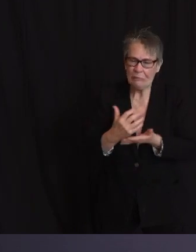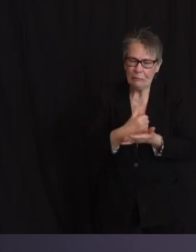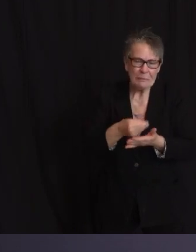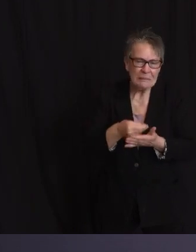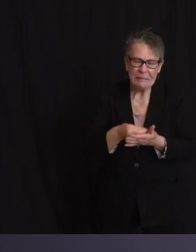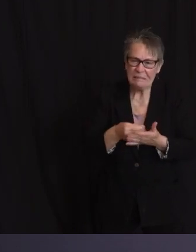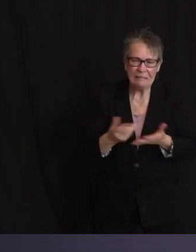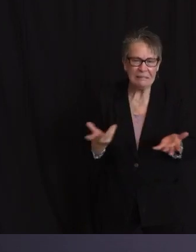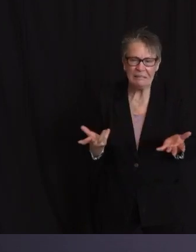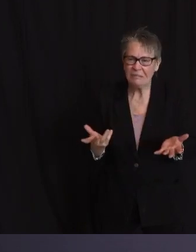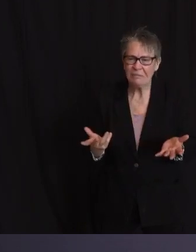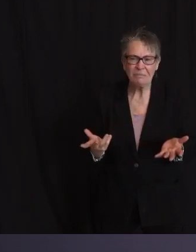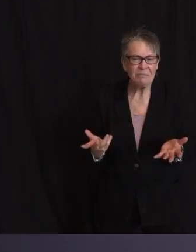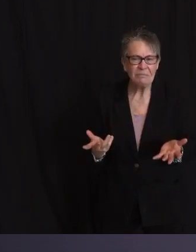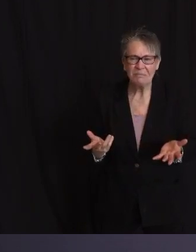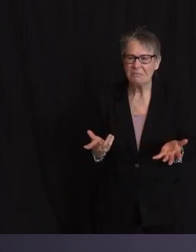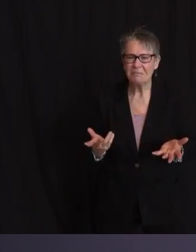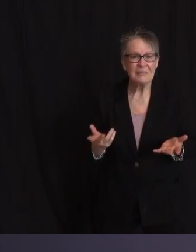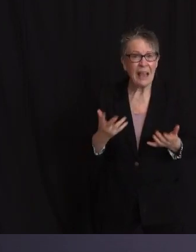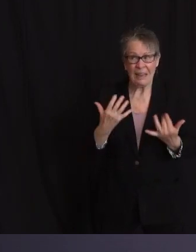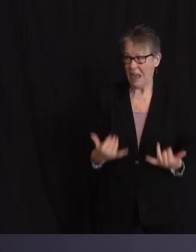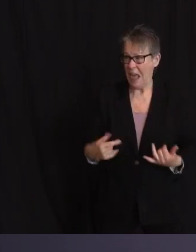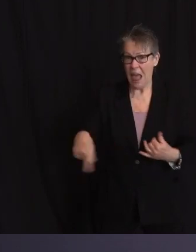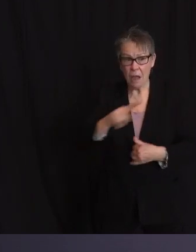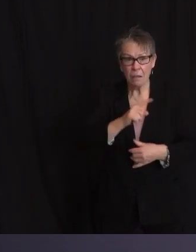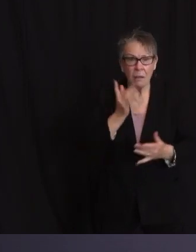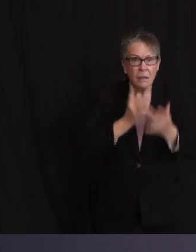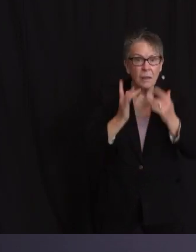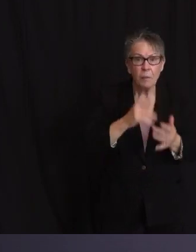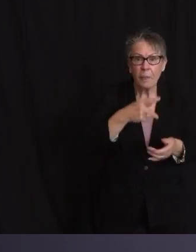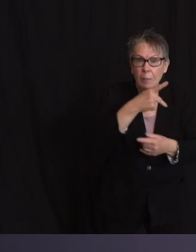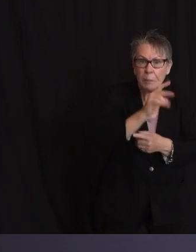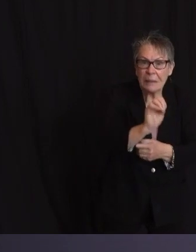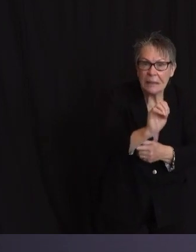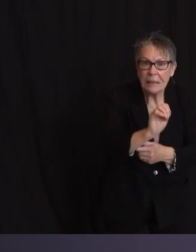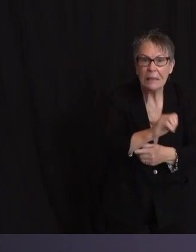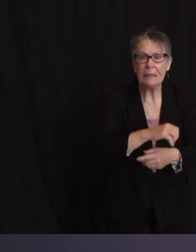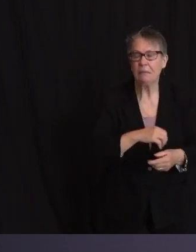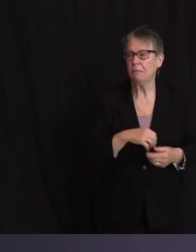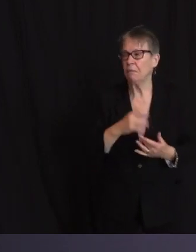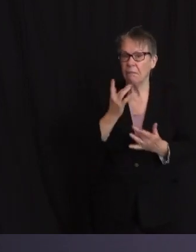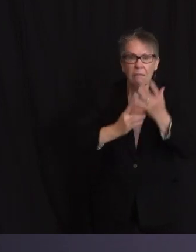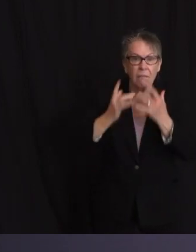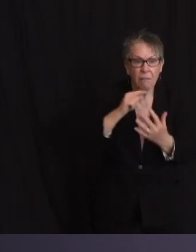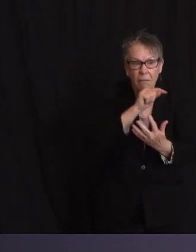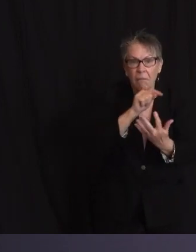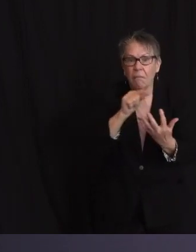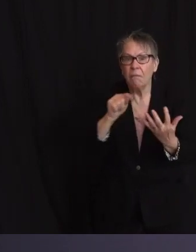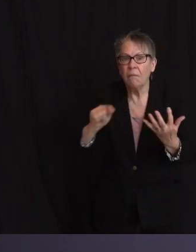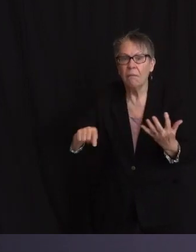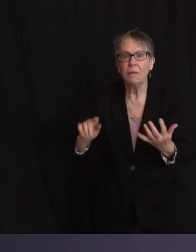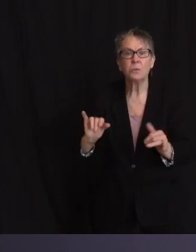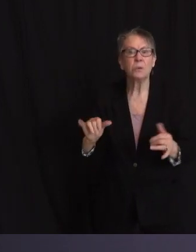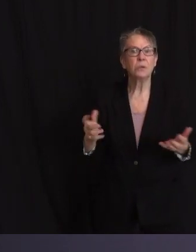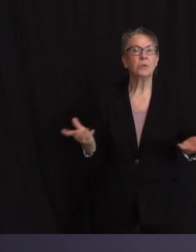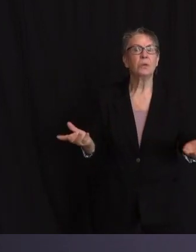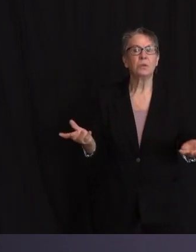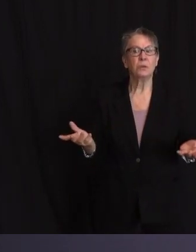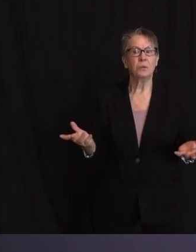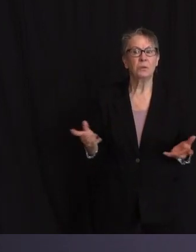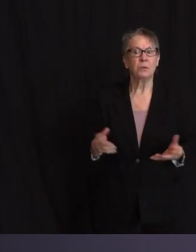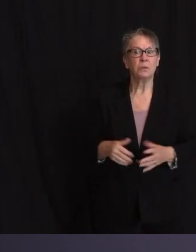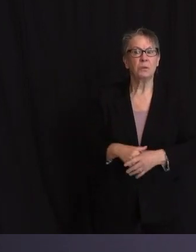should have had and need, and I would say no more acutely than in long-term care facilities. So that is, you can